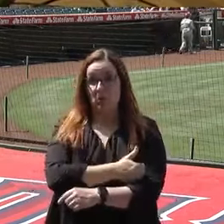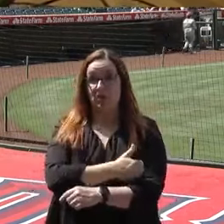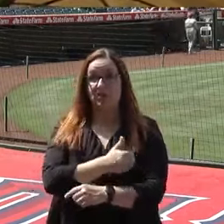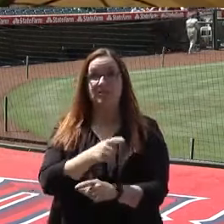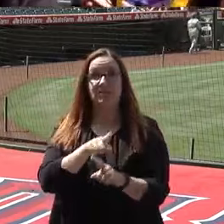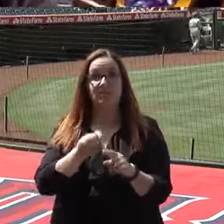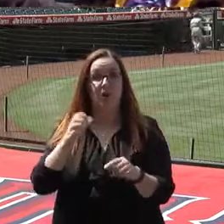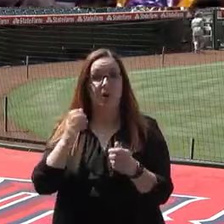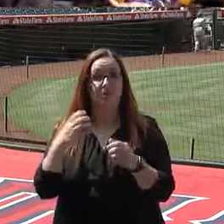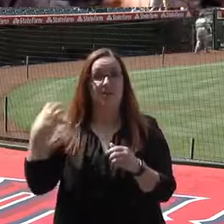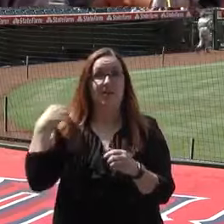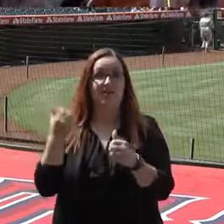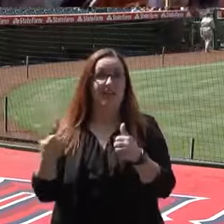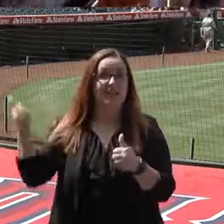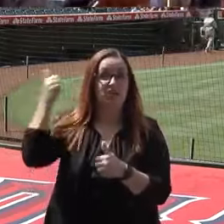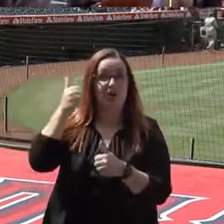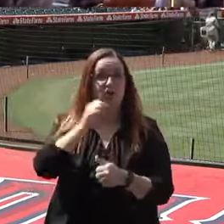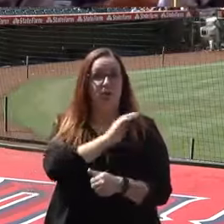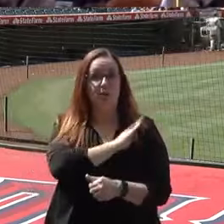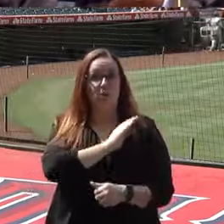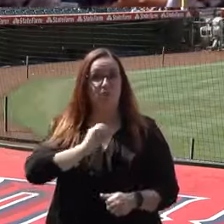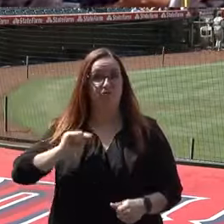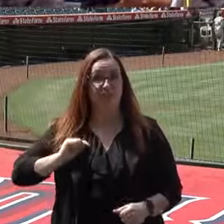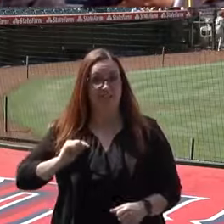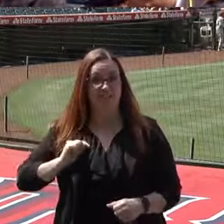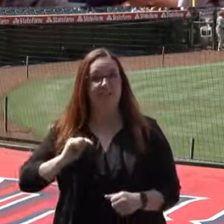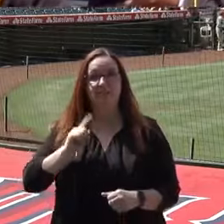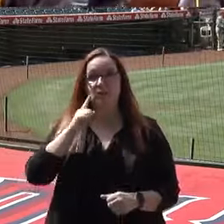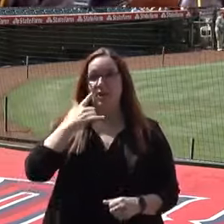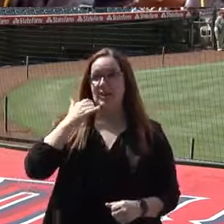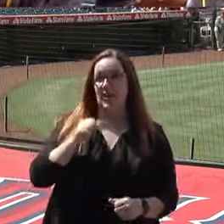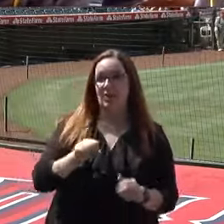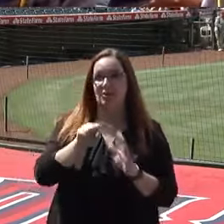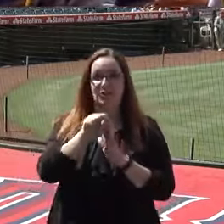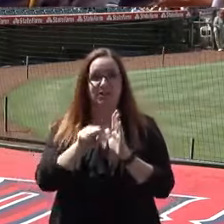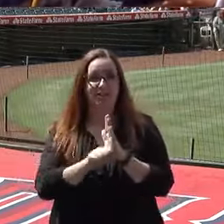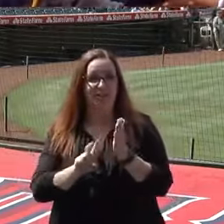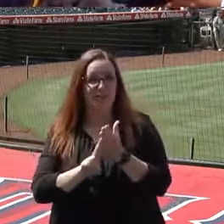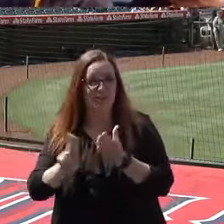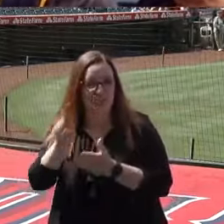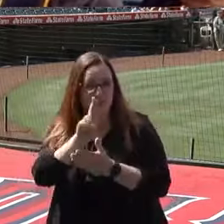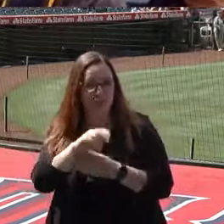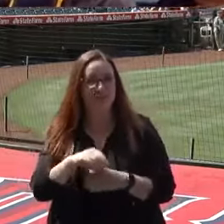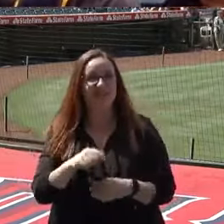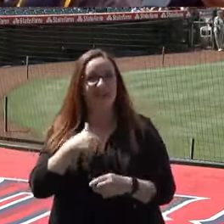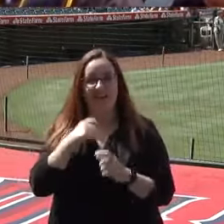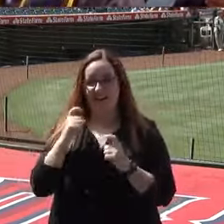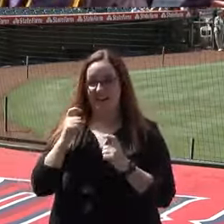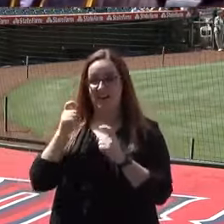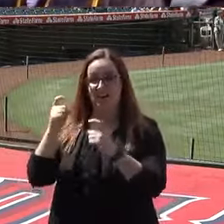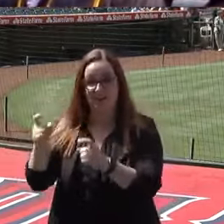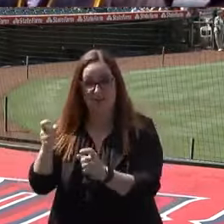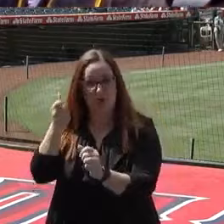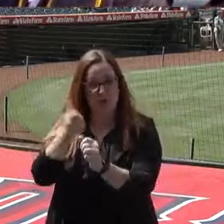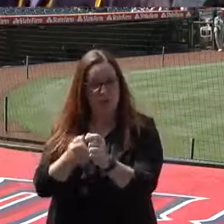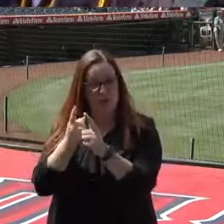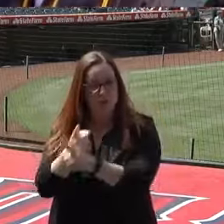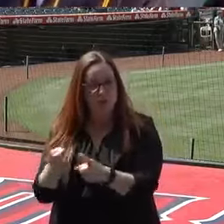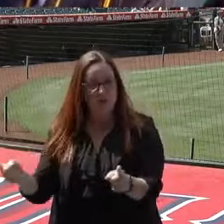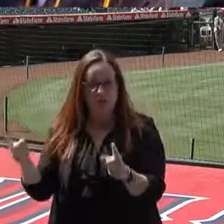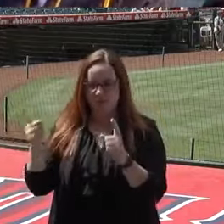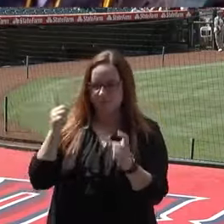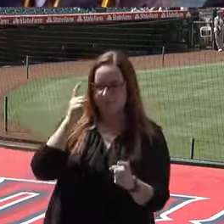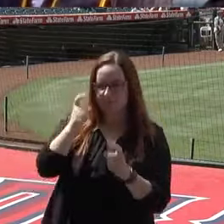the Chancellor and the Board of Trustees of the California State University, I confer upon each of you who